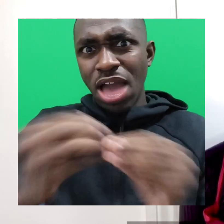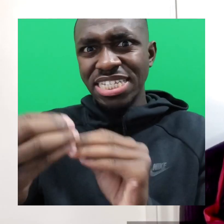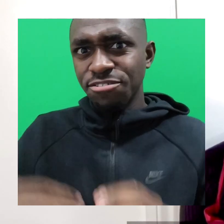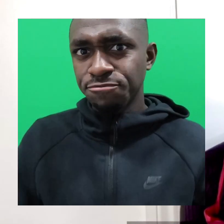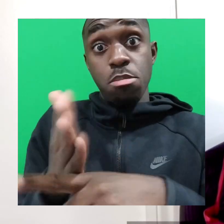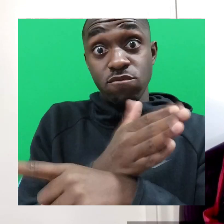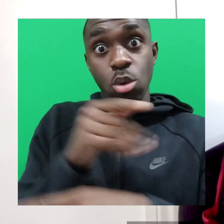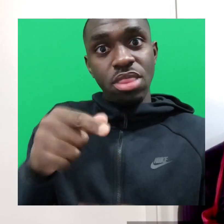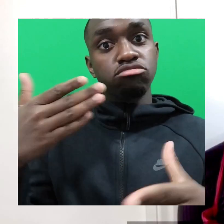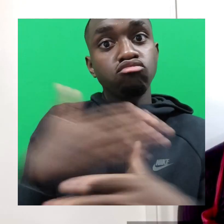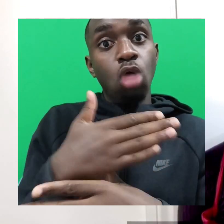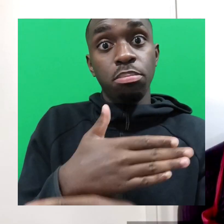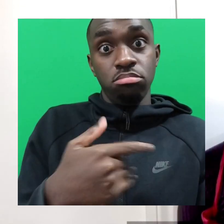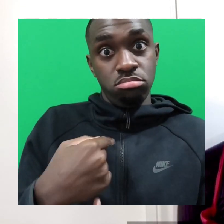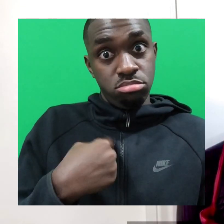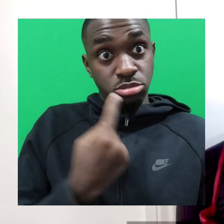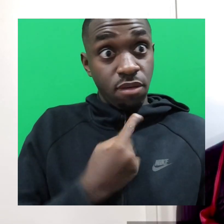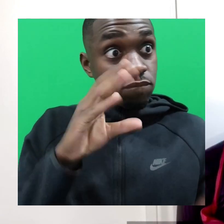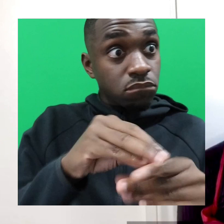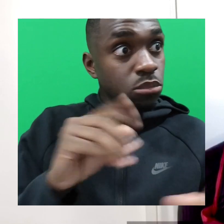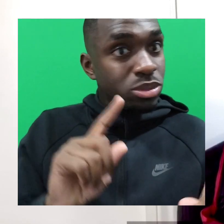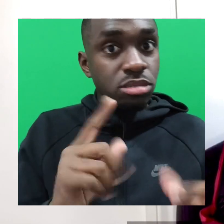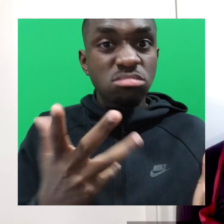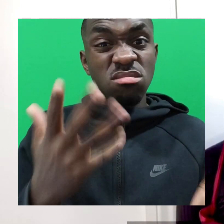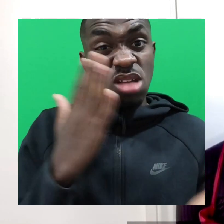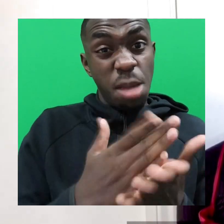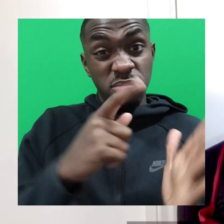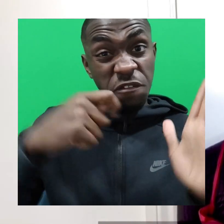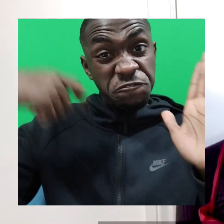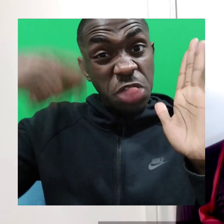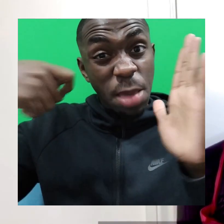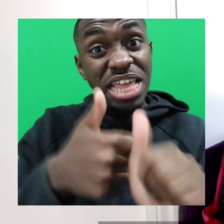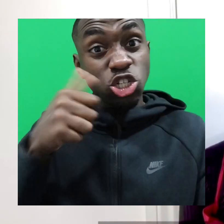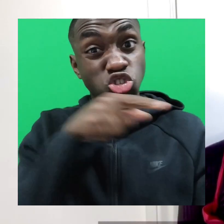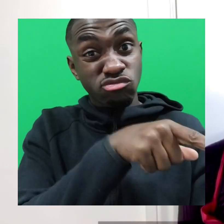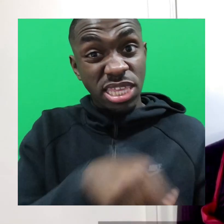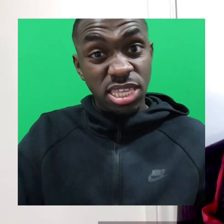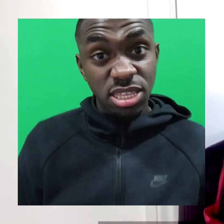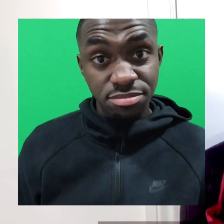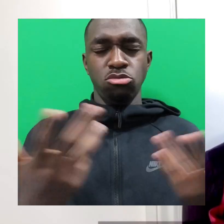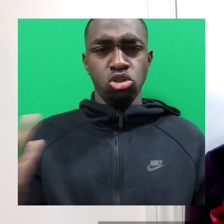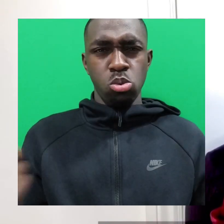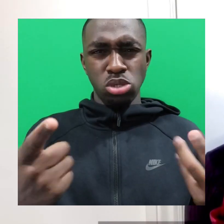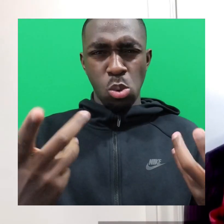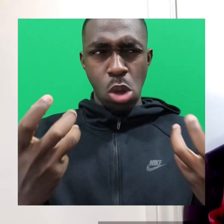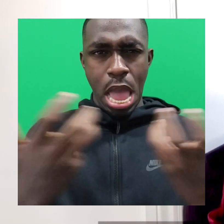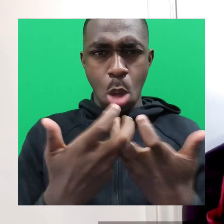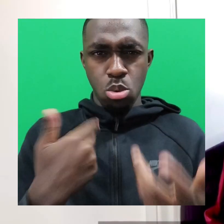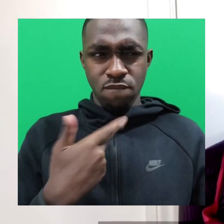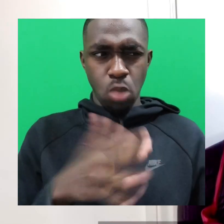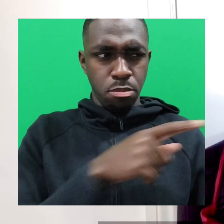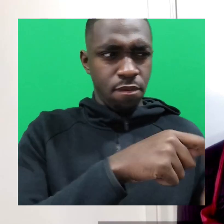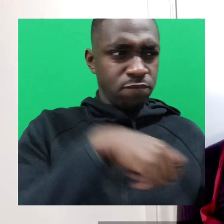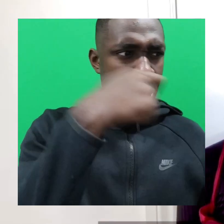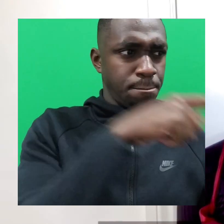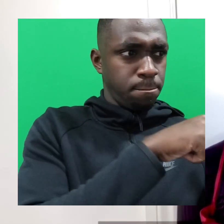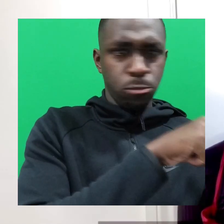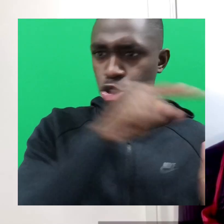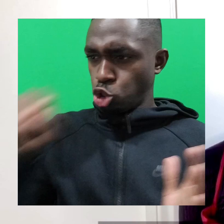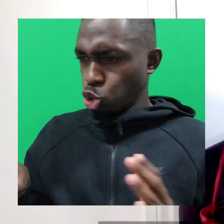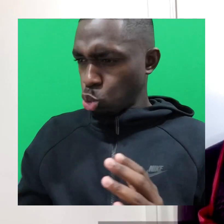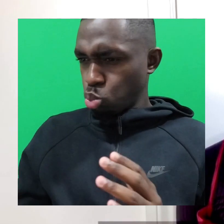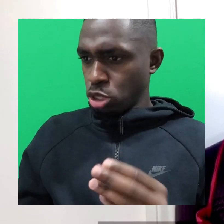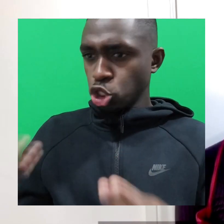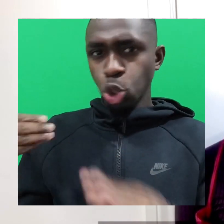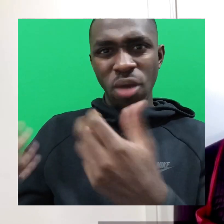and I also have a very creative background. So I come from a marketing and PR background. Previously to